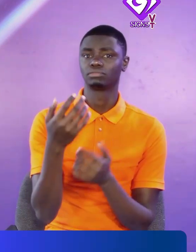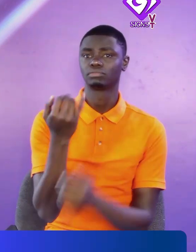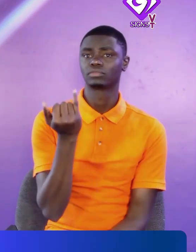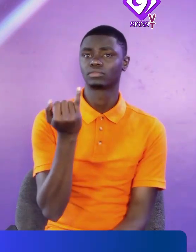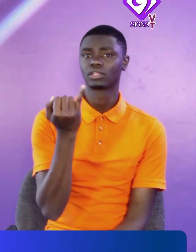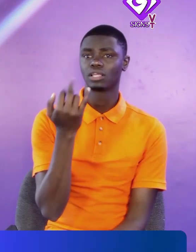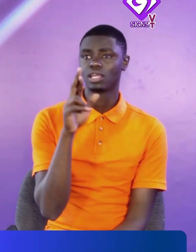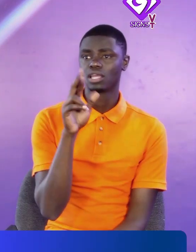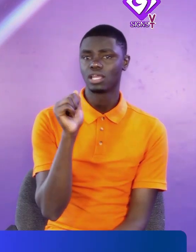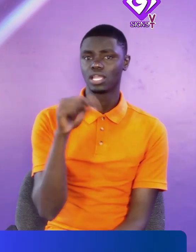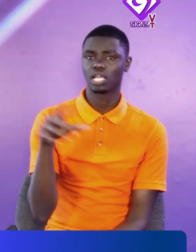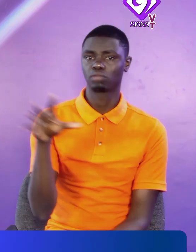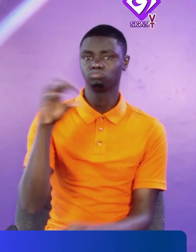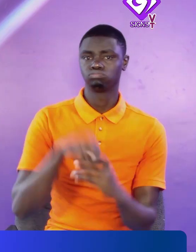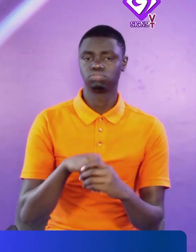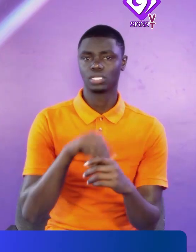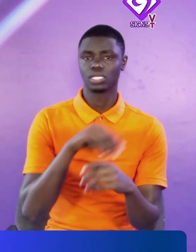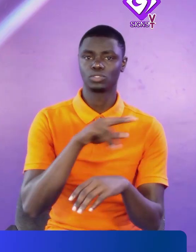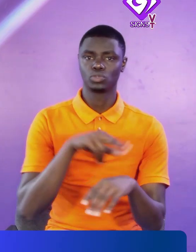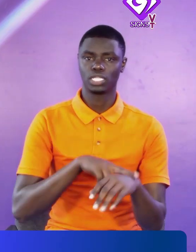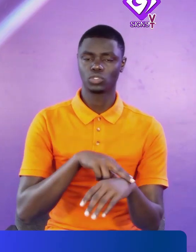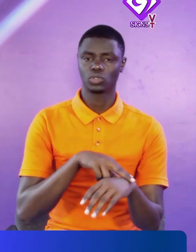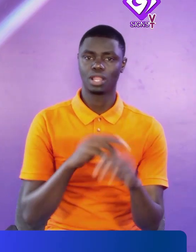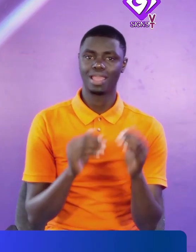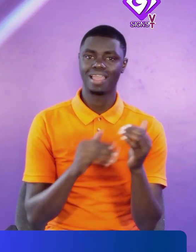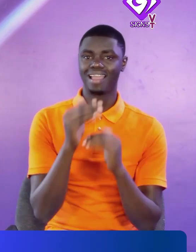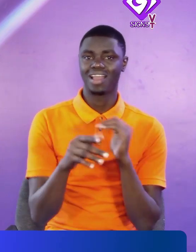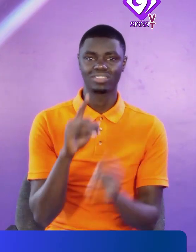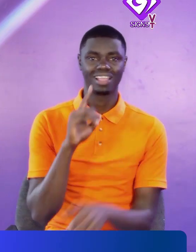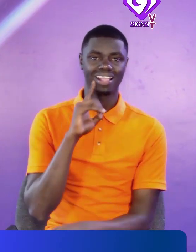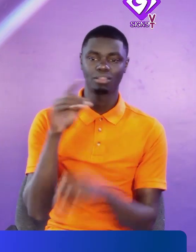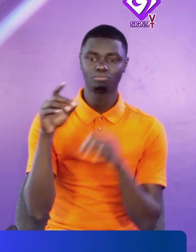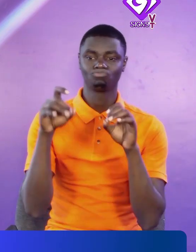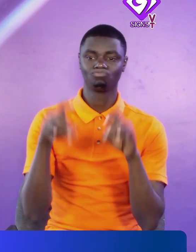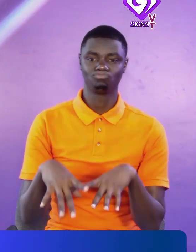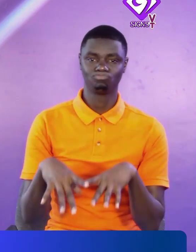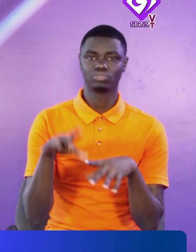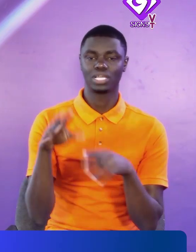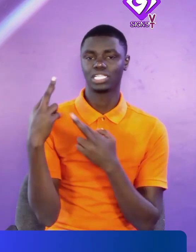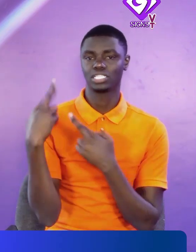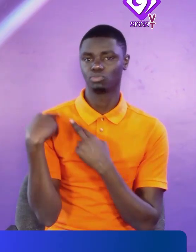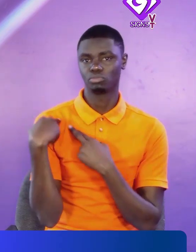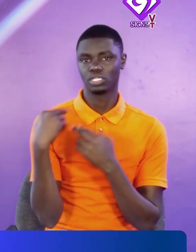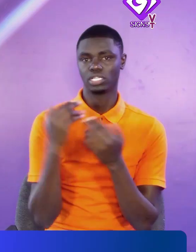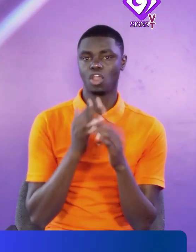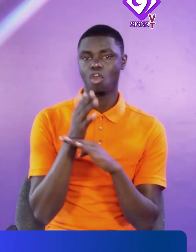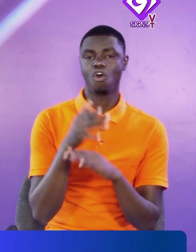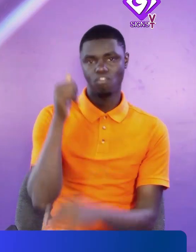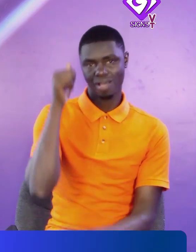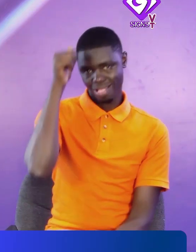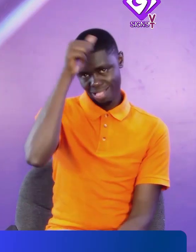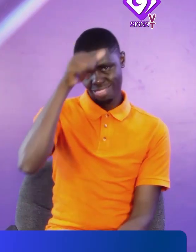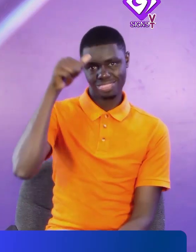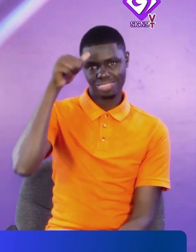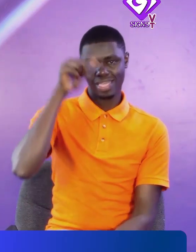of Nations. And this followed after Britain terminated its mandate over the